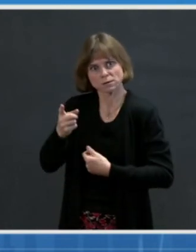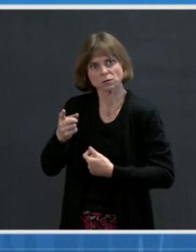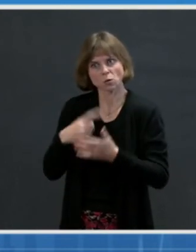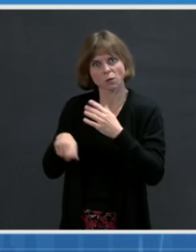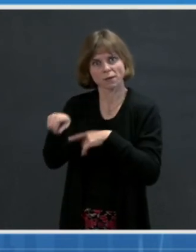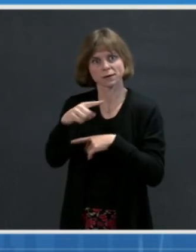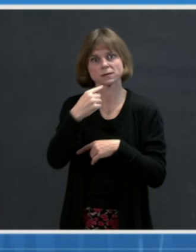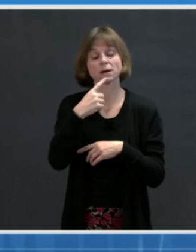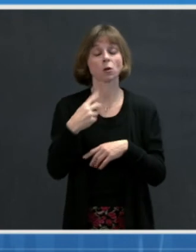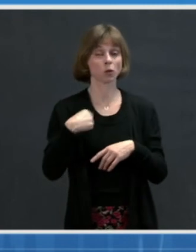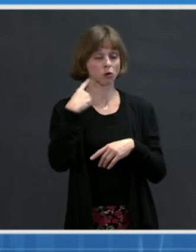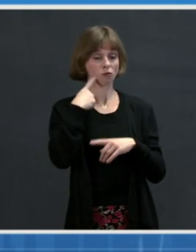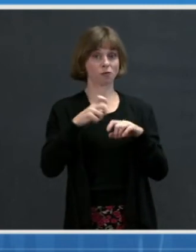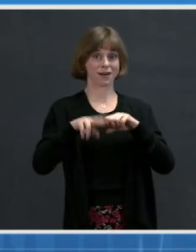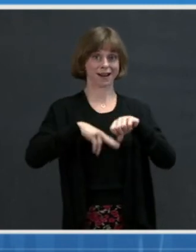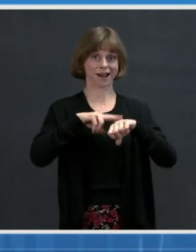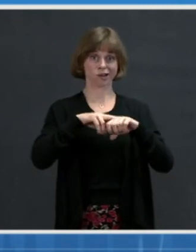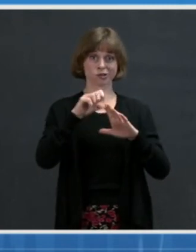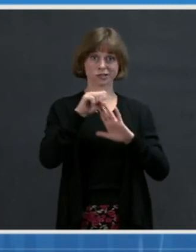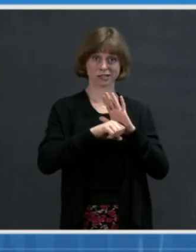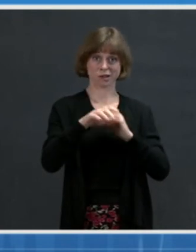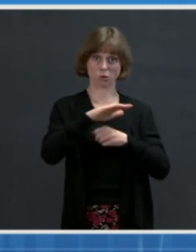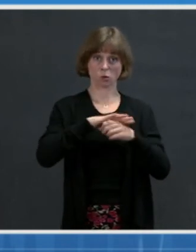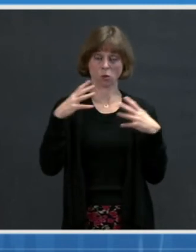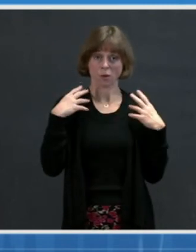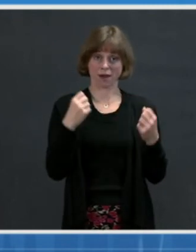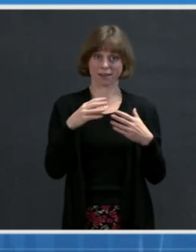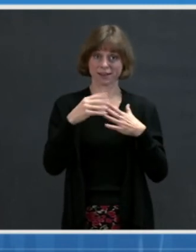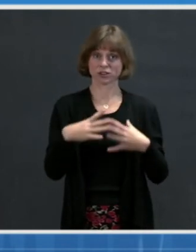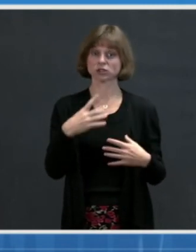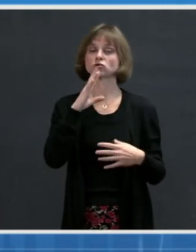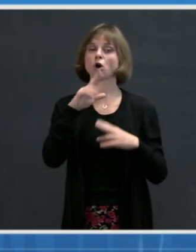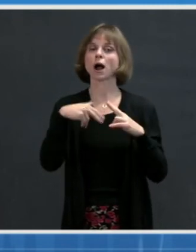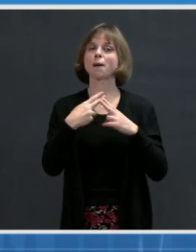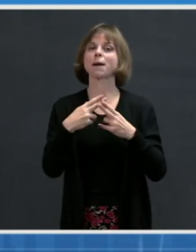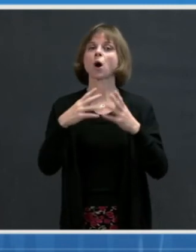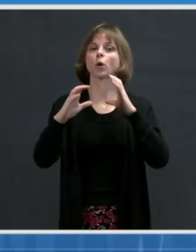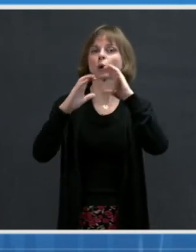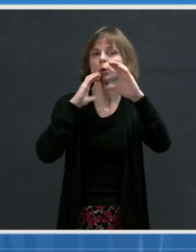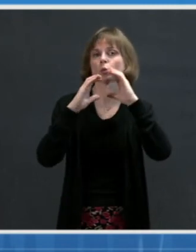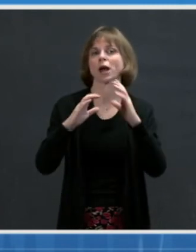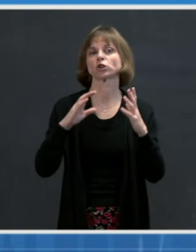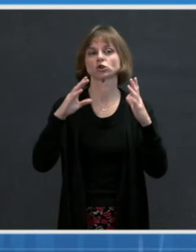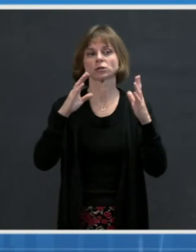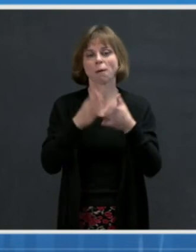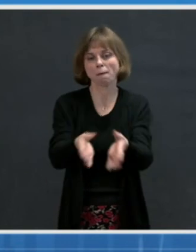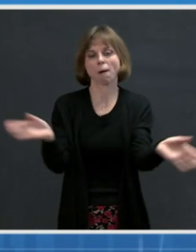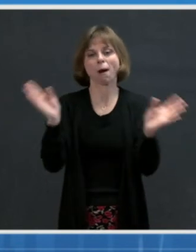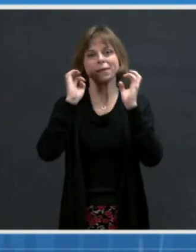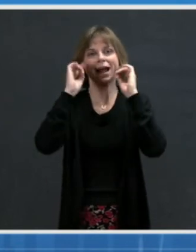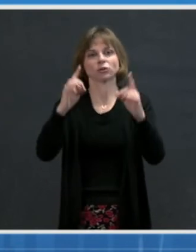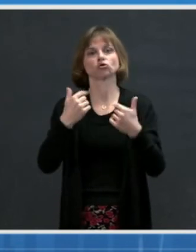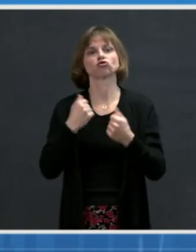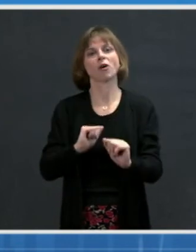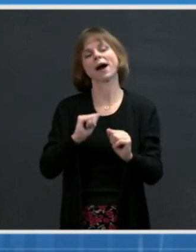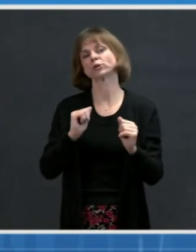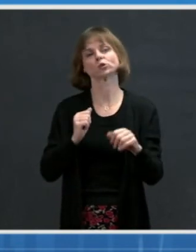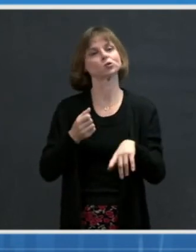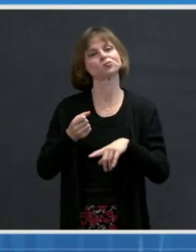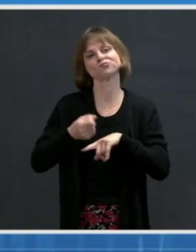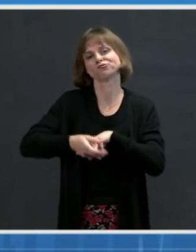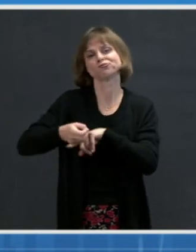and local health leaders about communication and public education campaigns they are deploying to combat myths and disinformation and